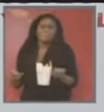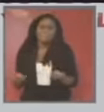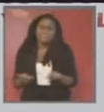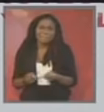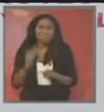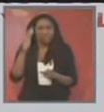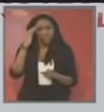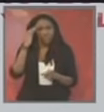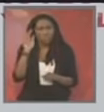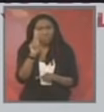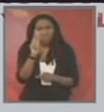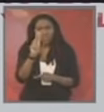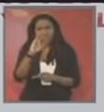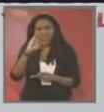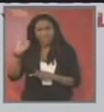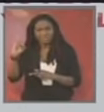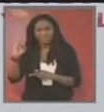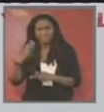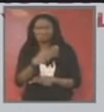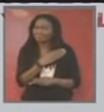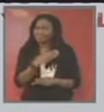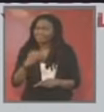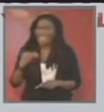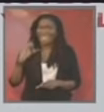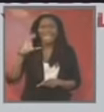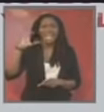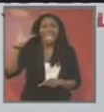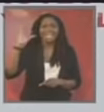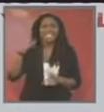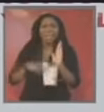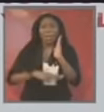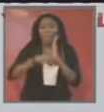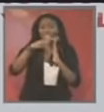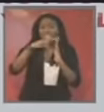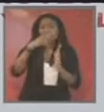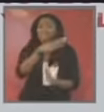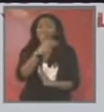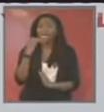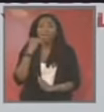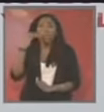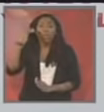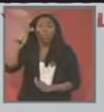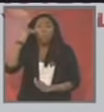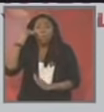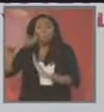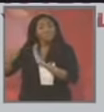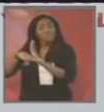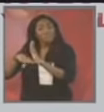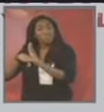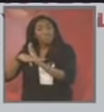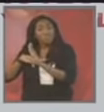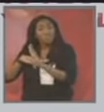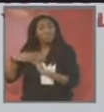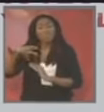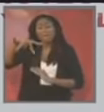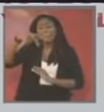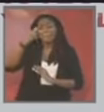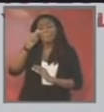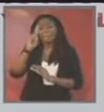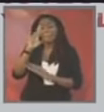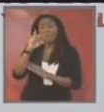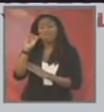23. Cascadia Hotel, 38. Homer Football, 18. Regent Star, 16. Paria Suites,